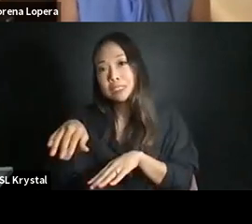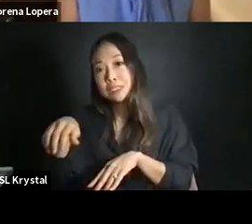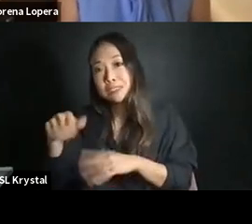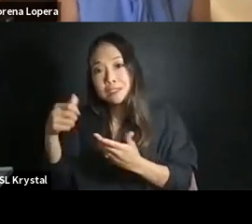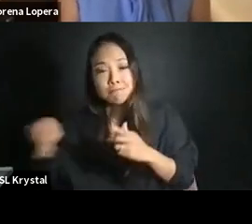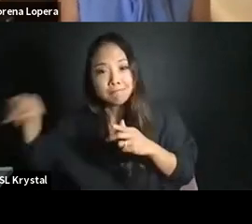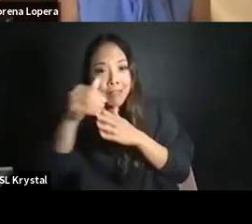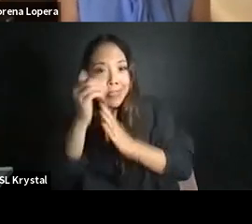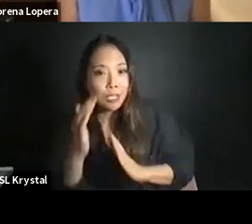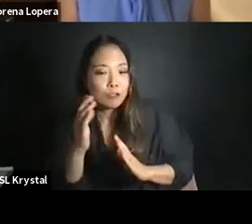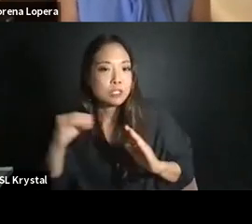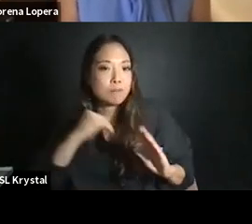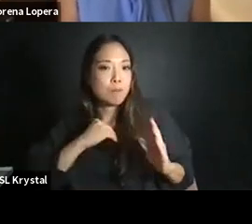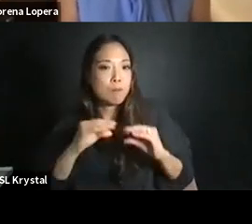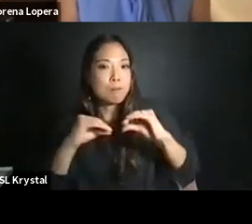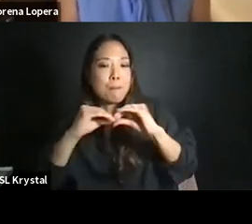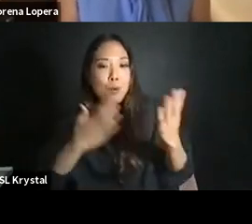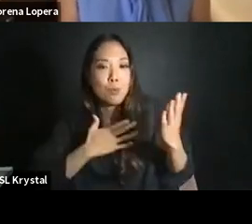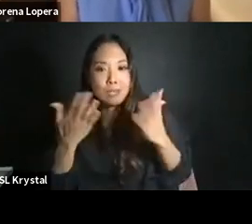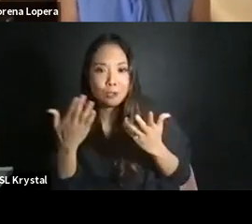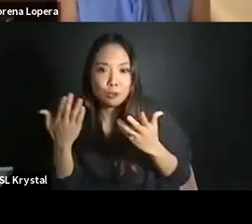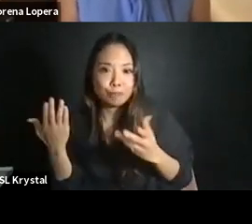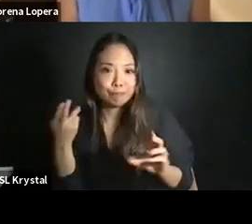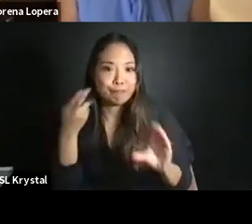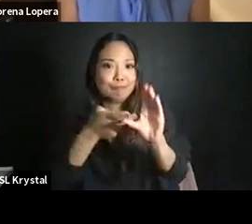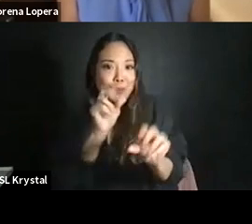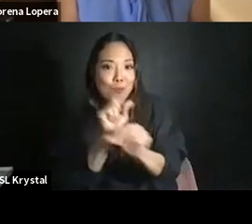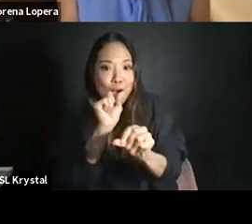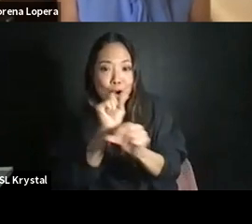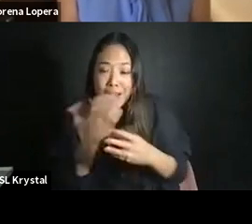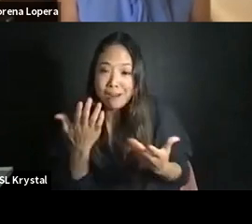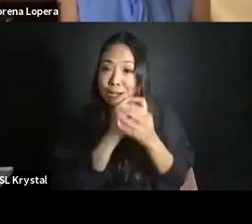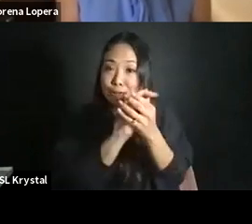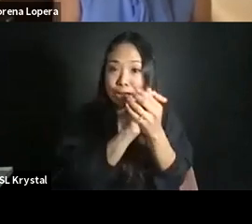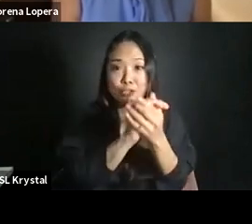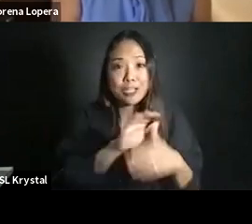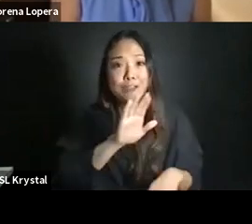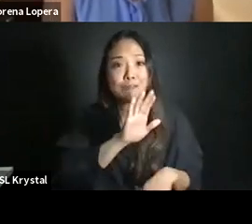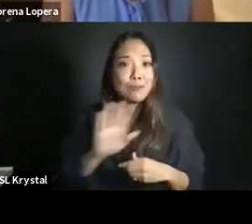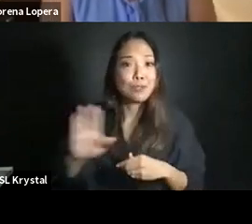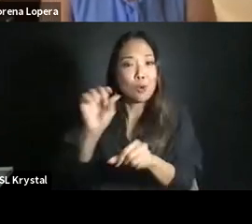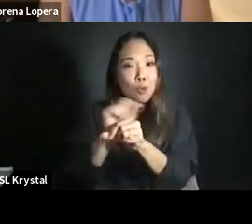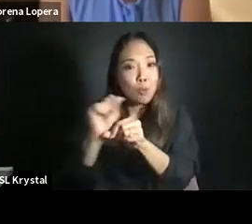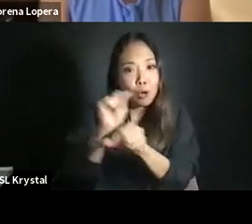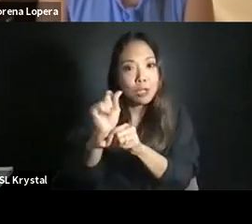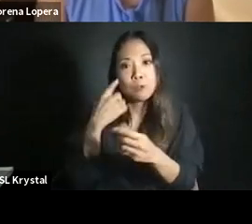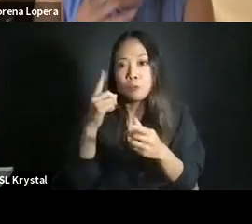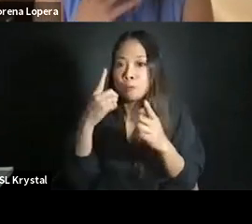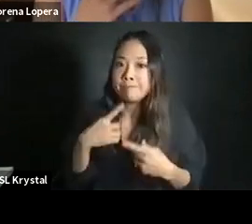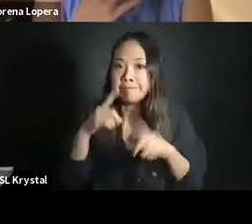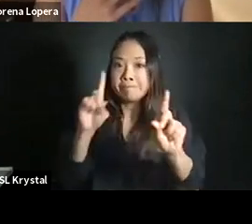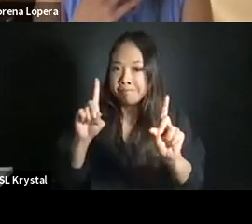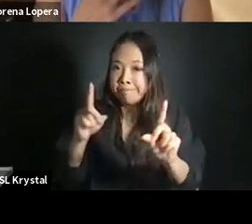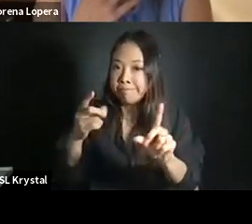appreciate the degree to which you have reached around the country for leadership and that clearly making uh this an attractive place for people